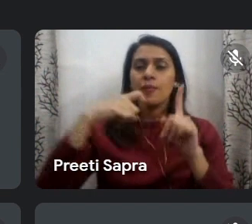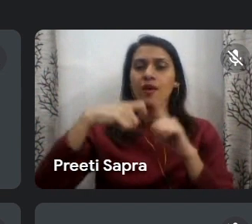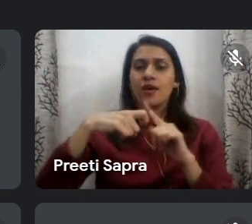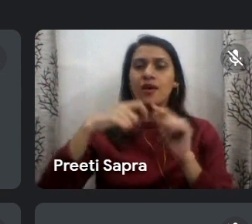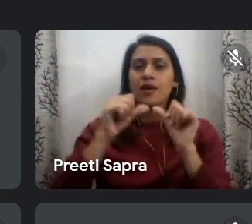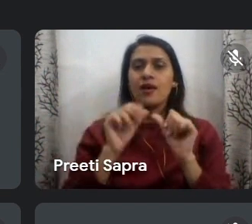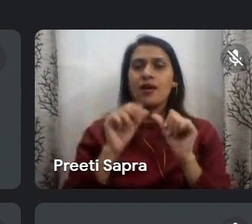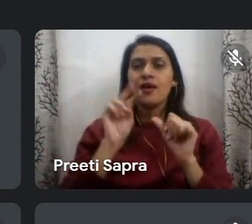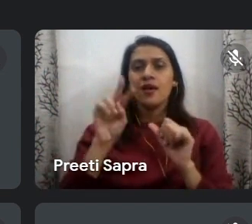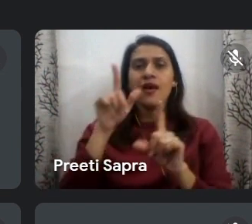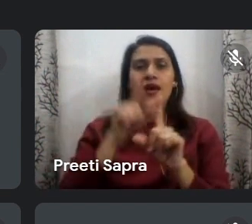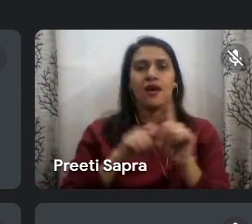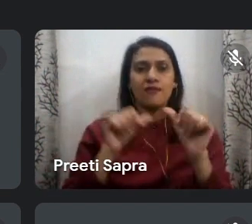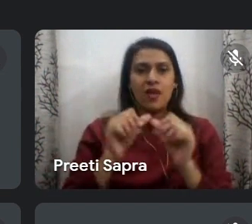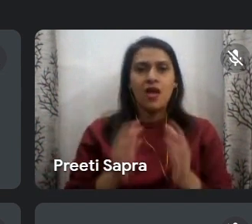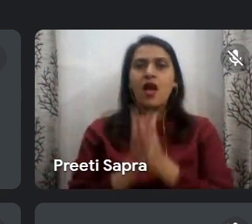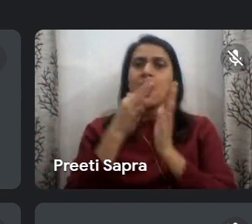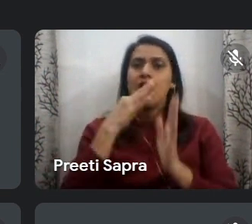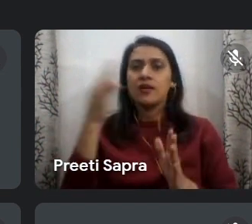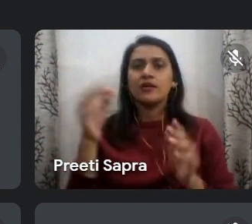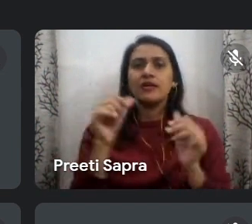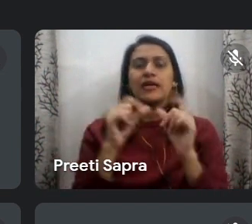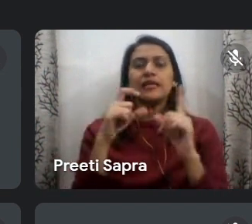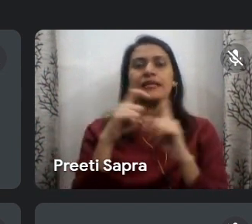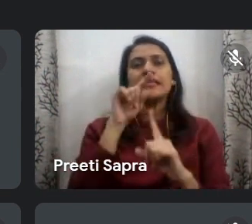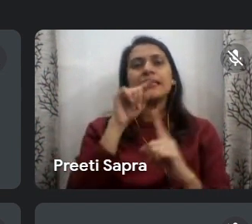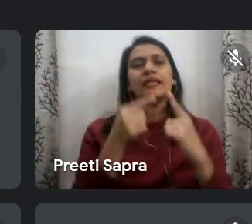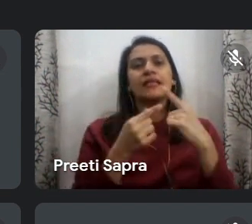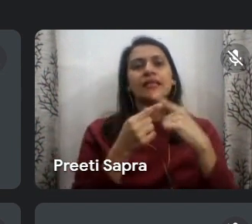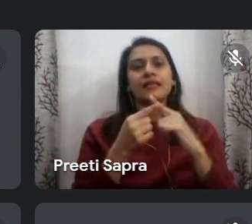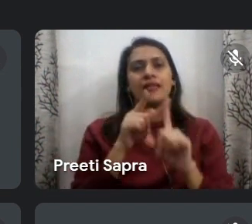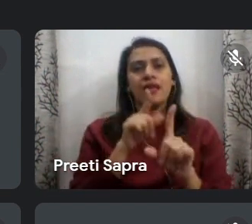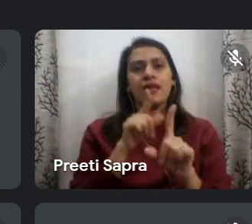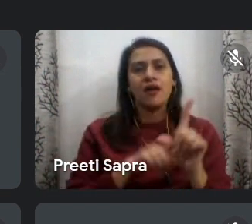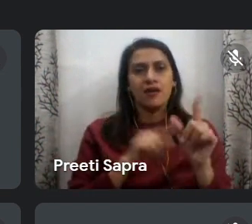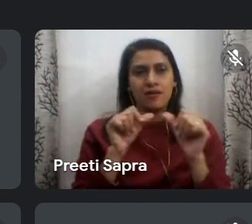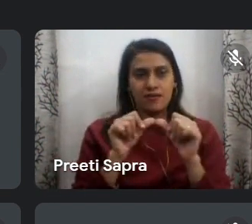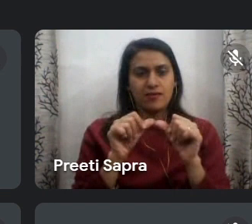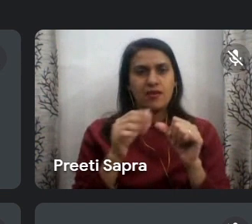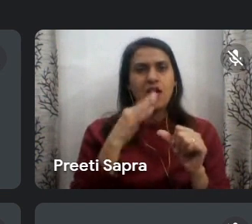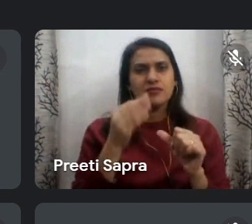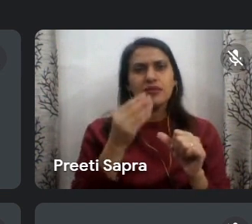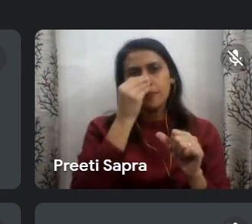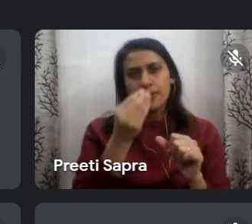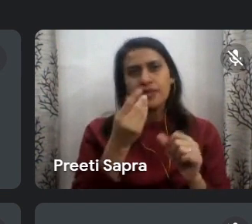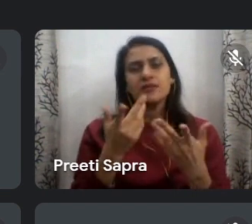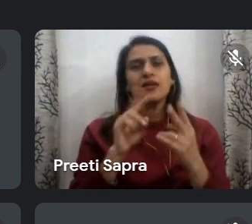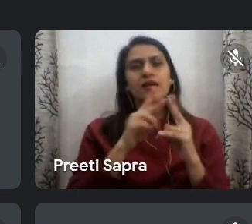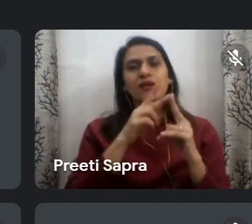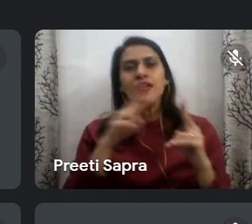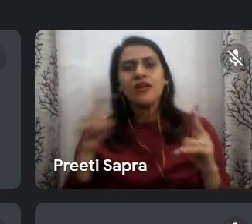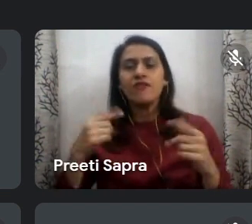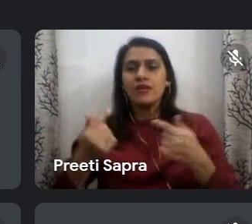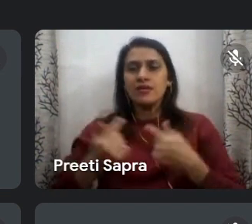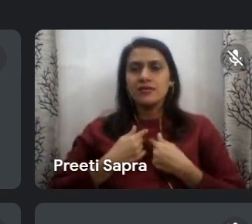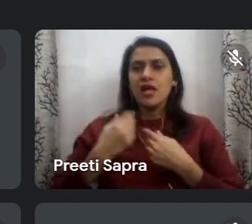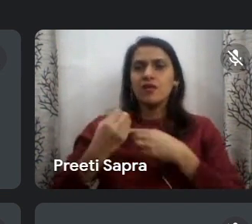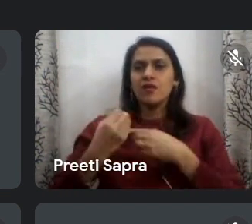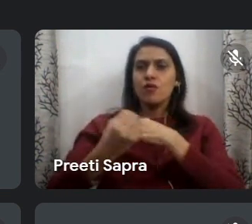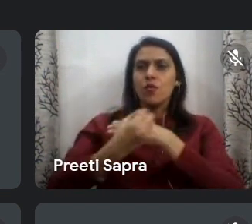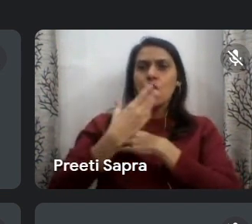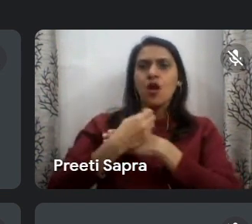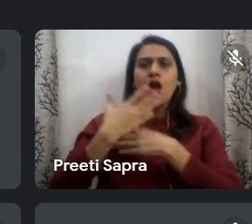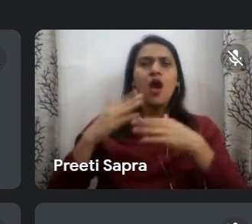to Aditya. Um, Please answer the different kind of self-advocacy tools that you